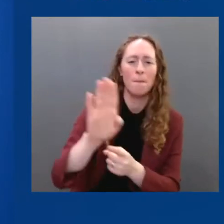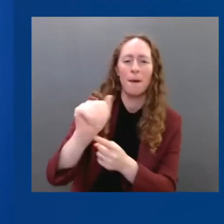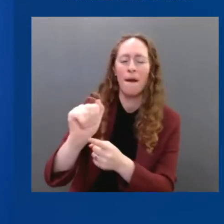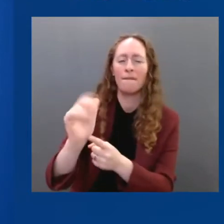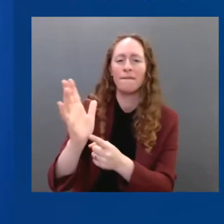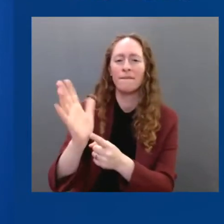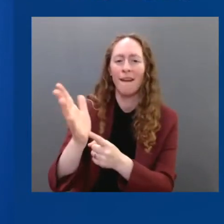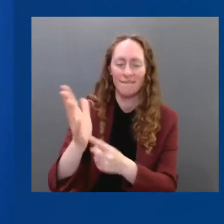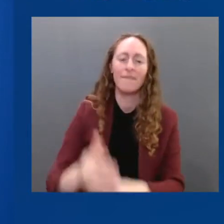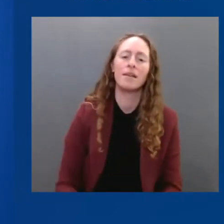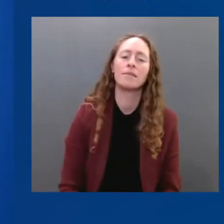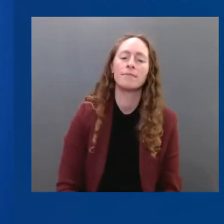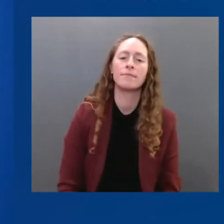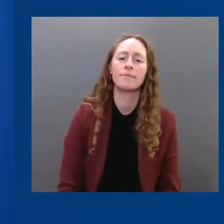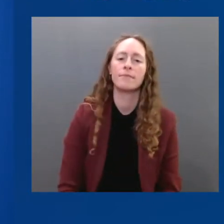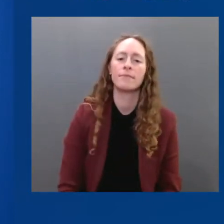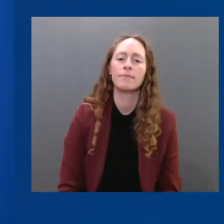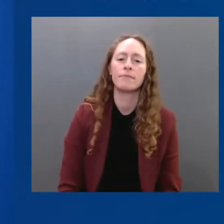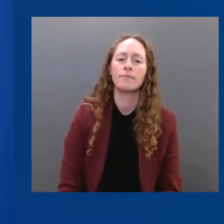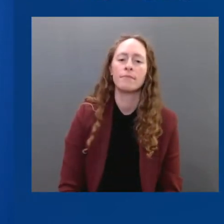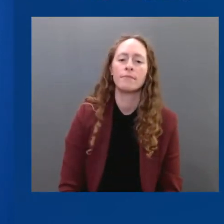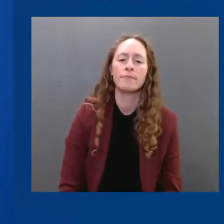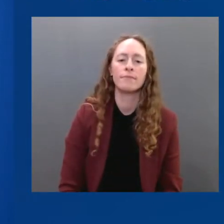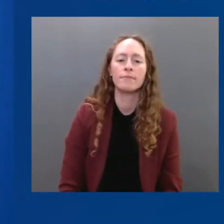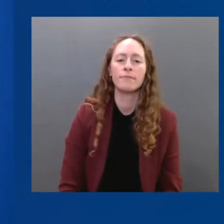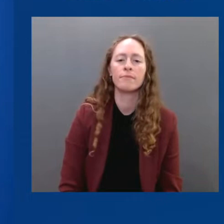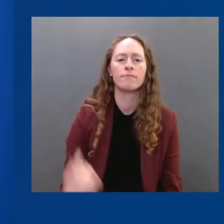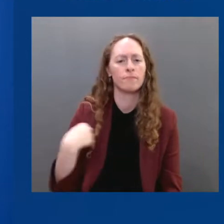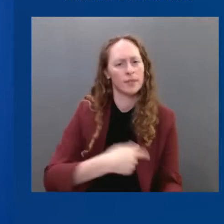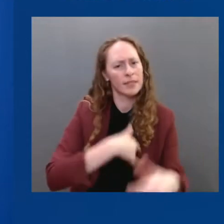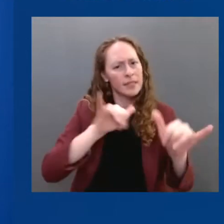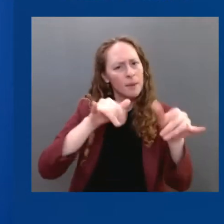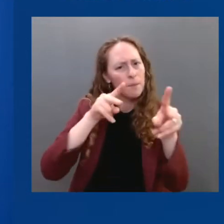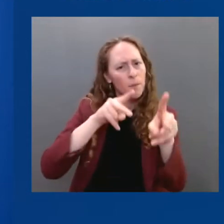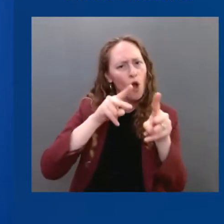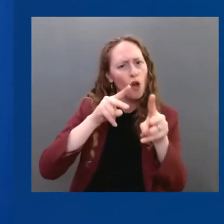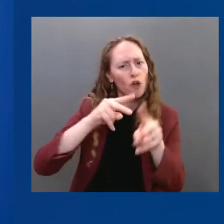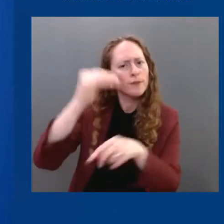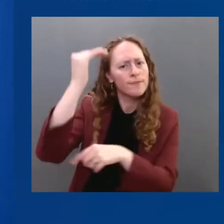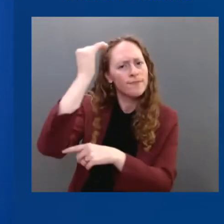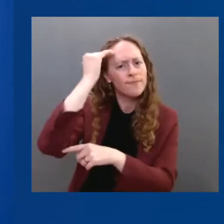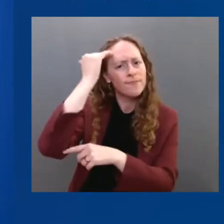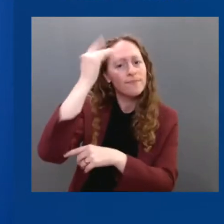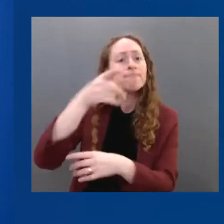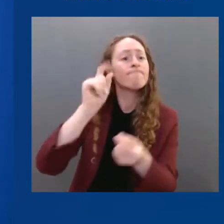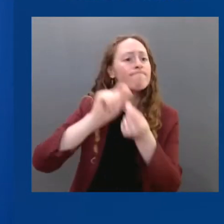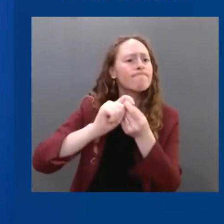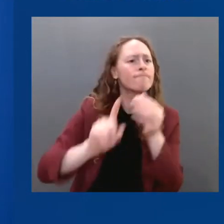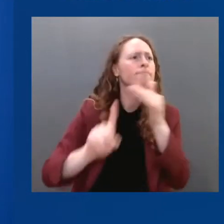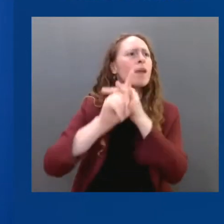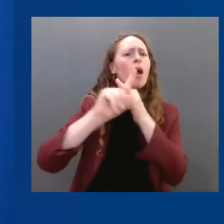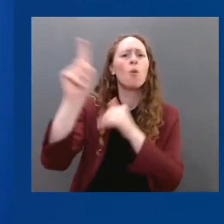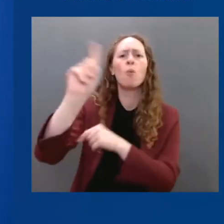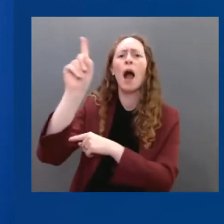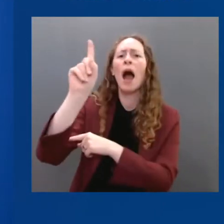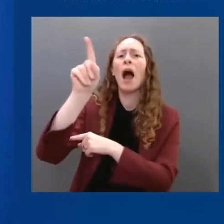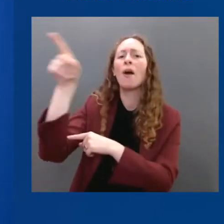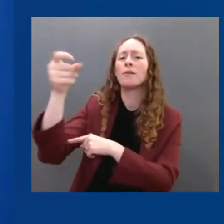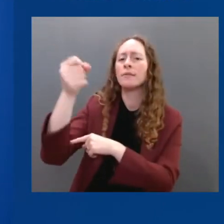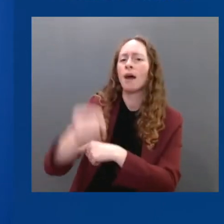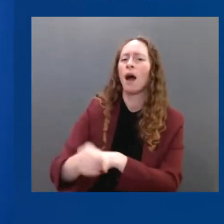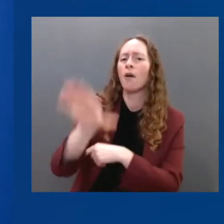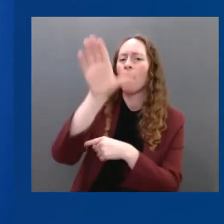BA4 and BA5 since it first emerged in South Africa, and we've been reporting on these sublineages in the United States since